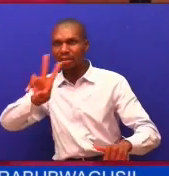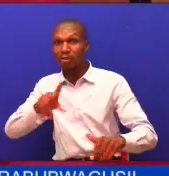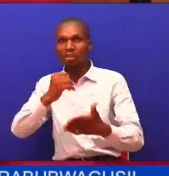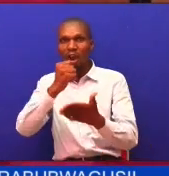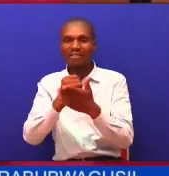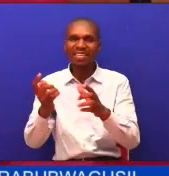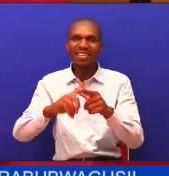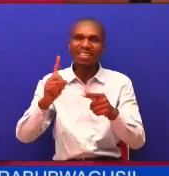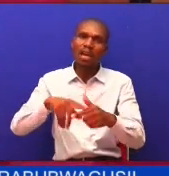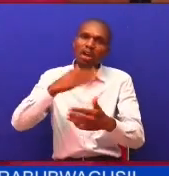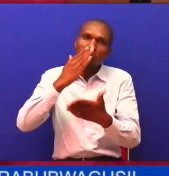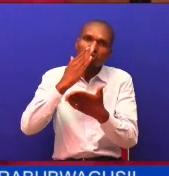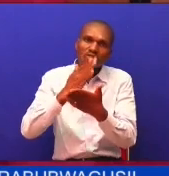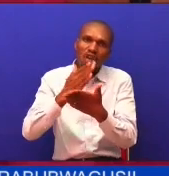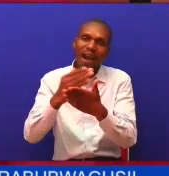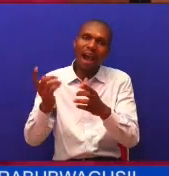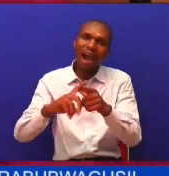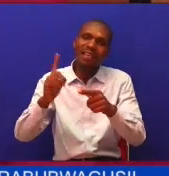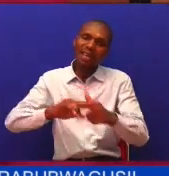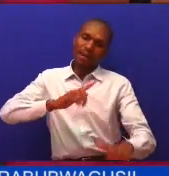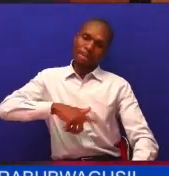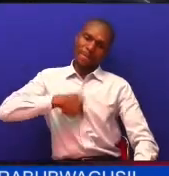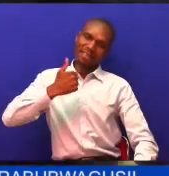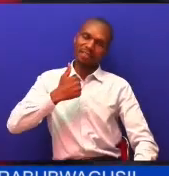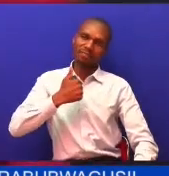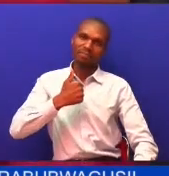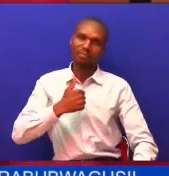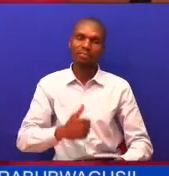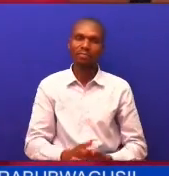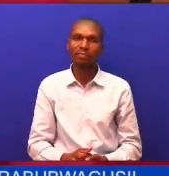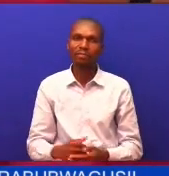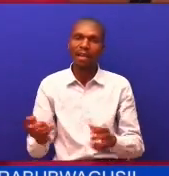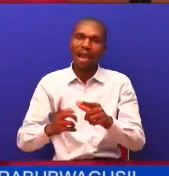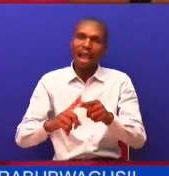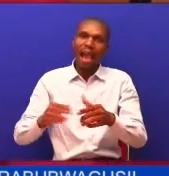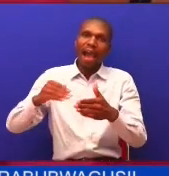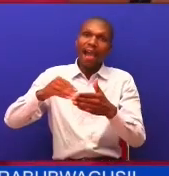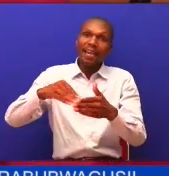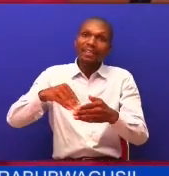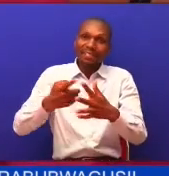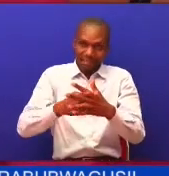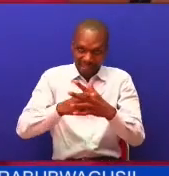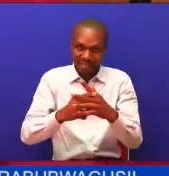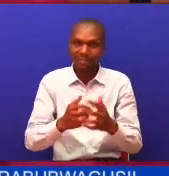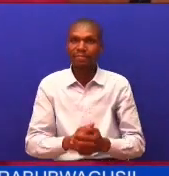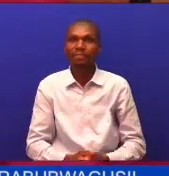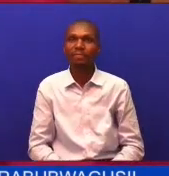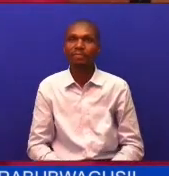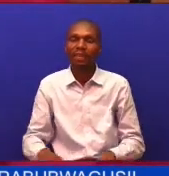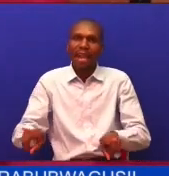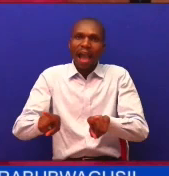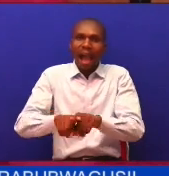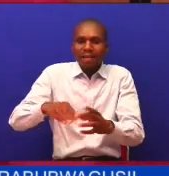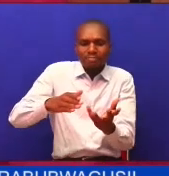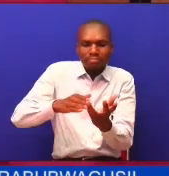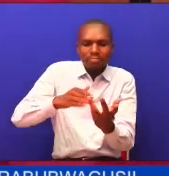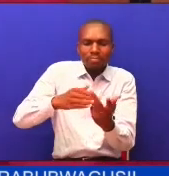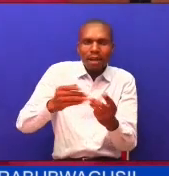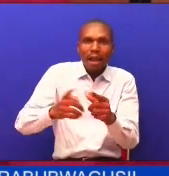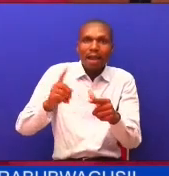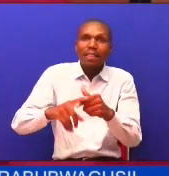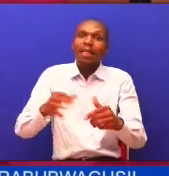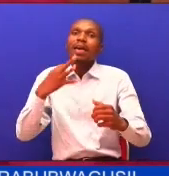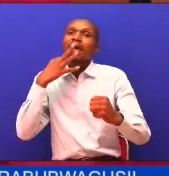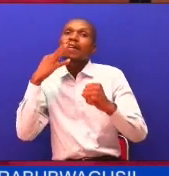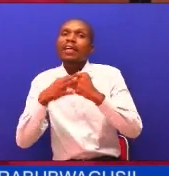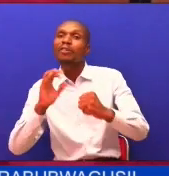improperly confer benefit to himself when he solicited a sum of Kenya shillings